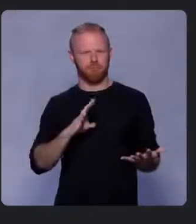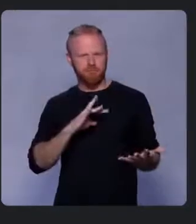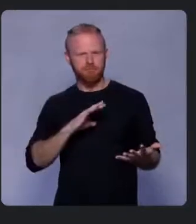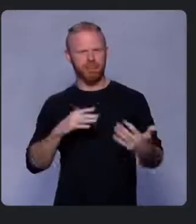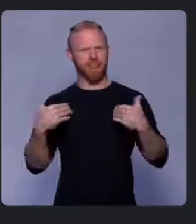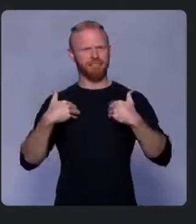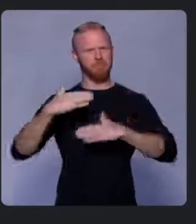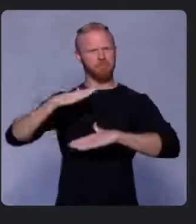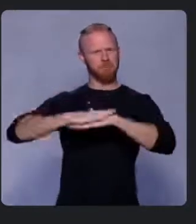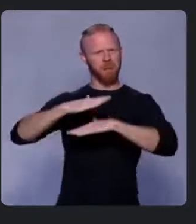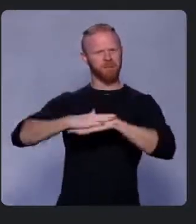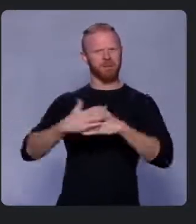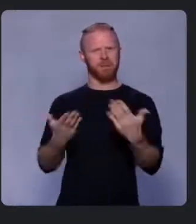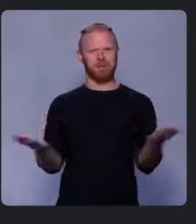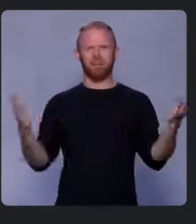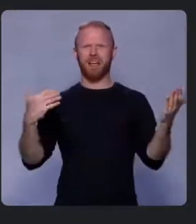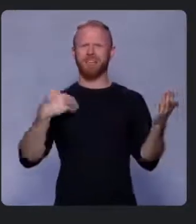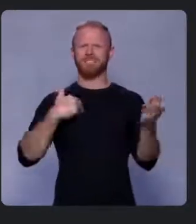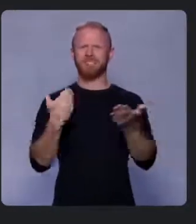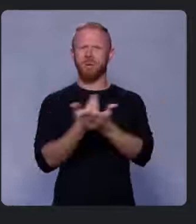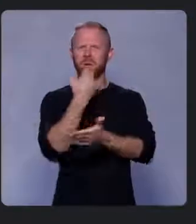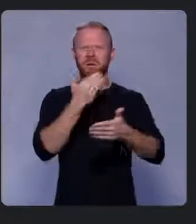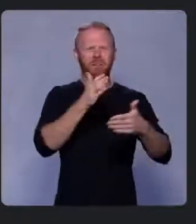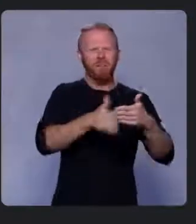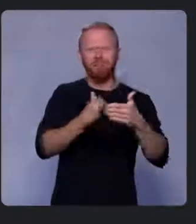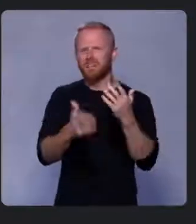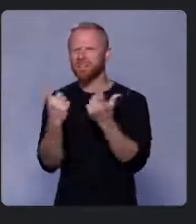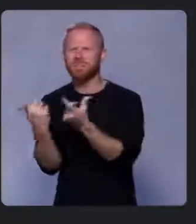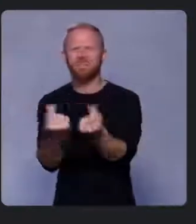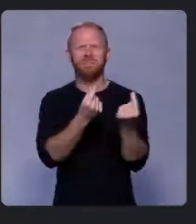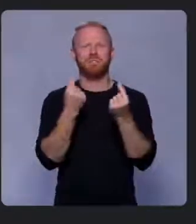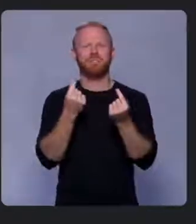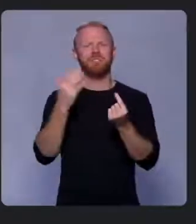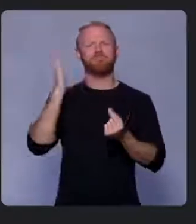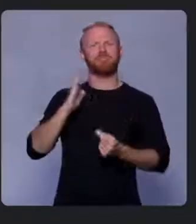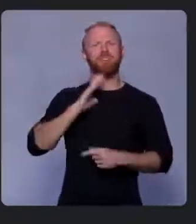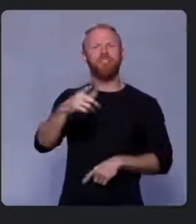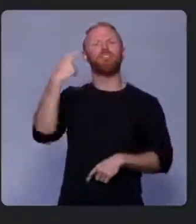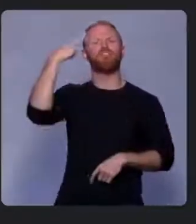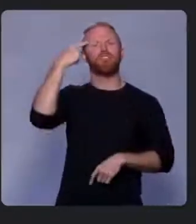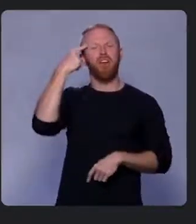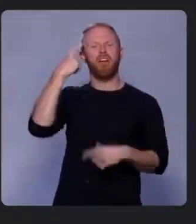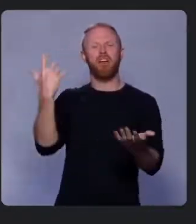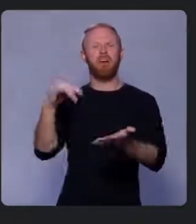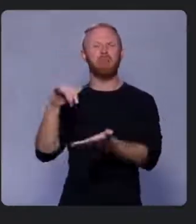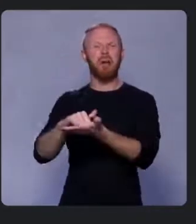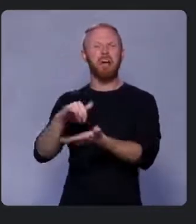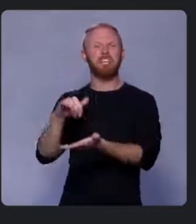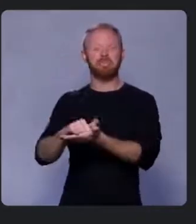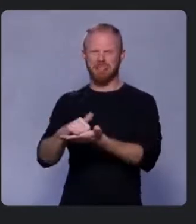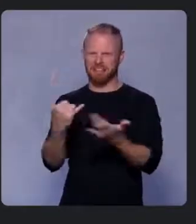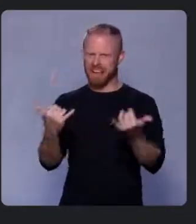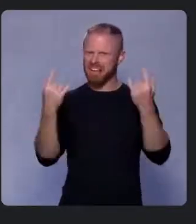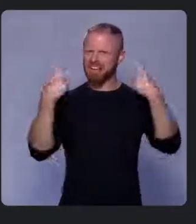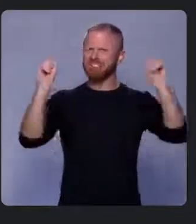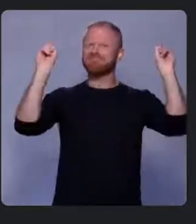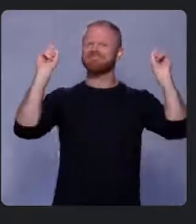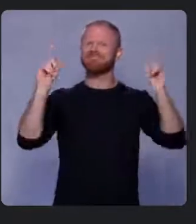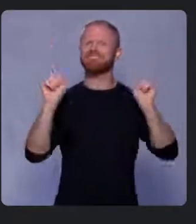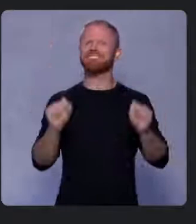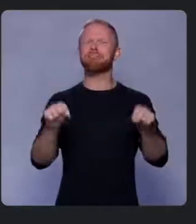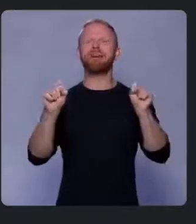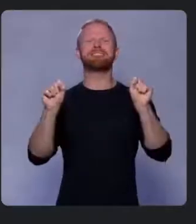can get to new outcomes. Things previously thought to be impossible Finally, I'm here. may in fact be possible.